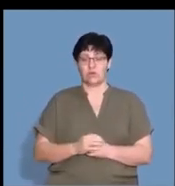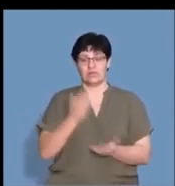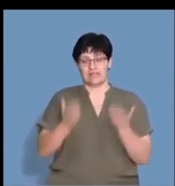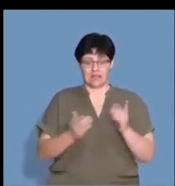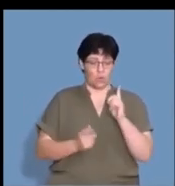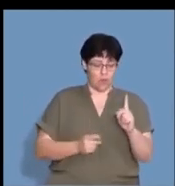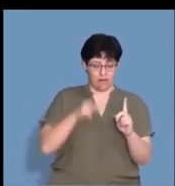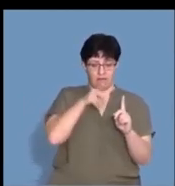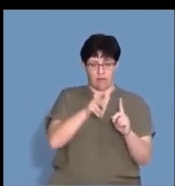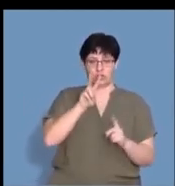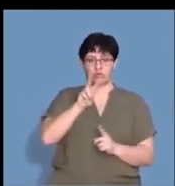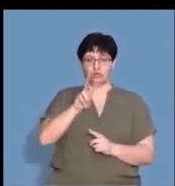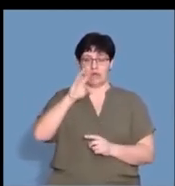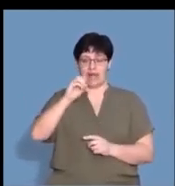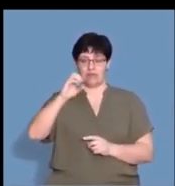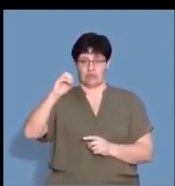200,000.